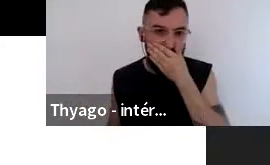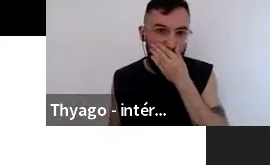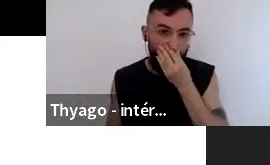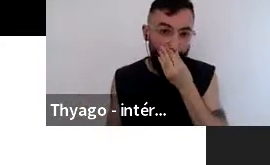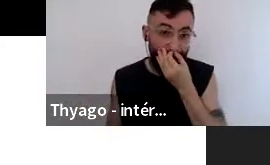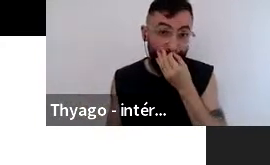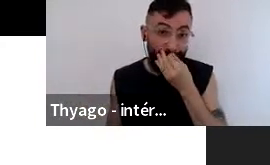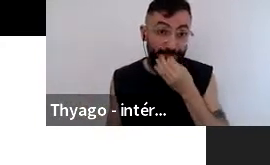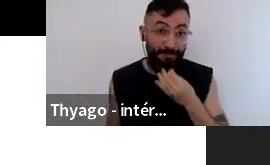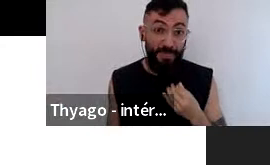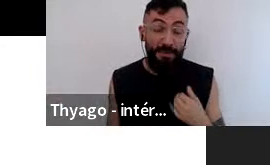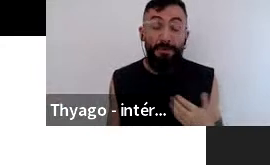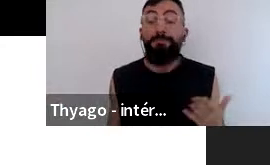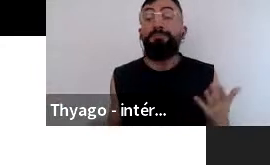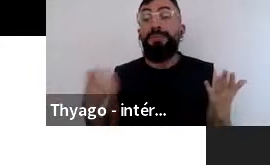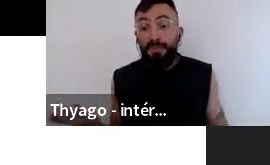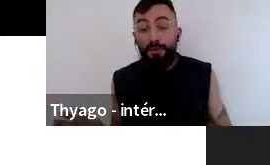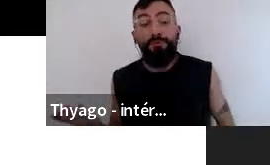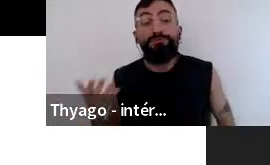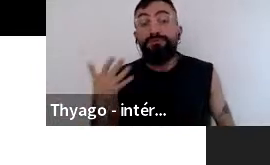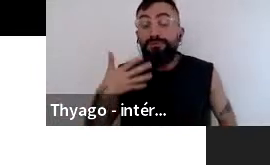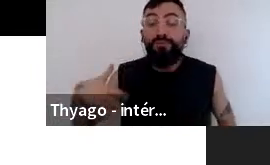We are working on